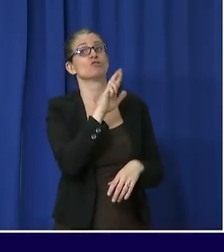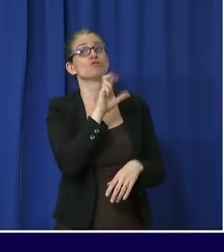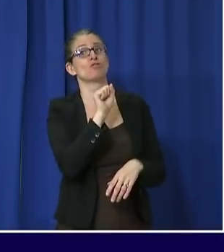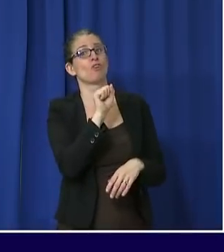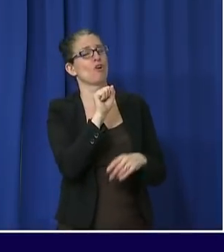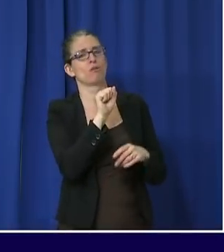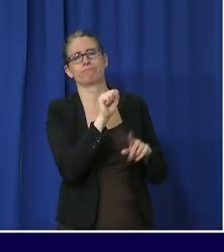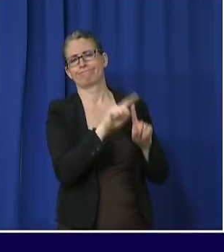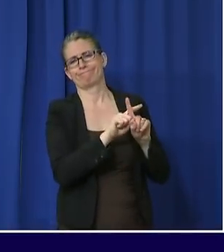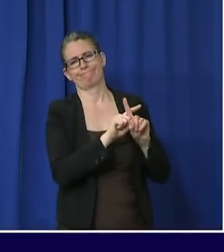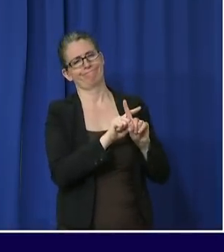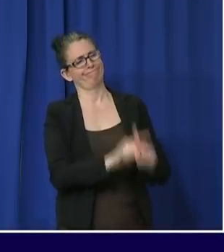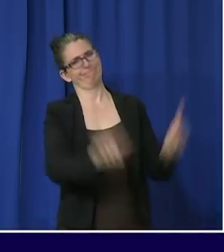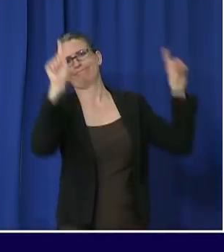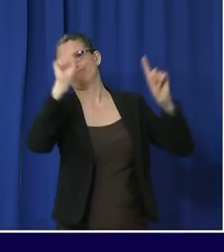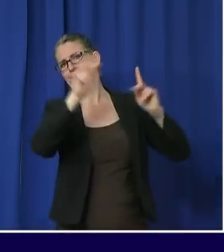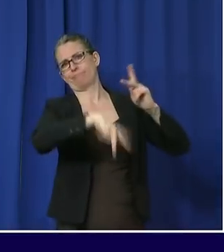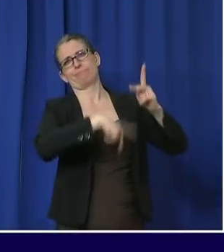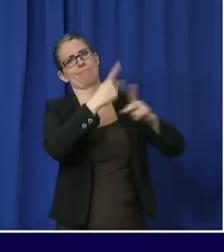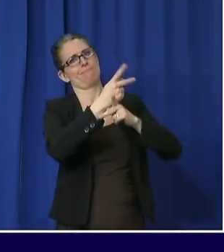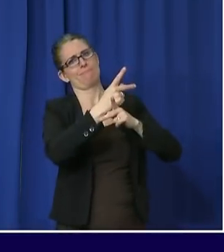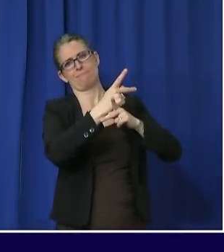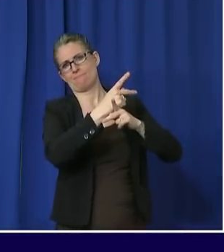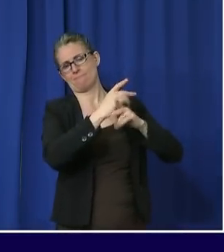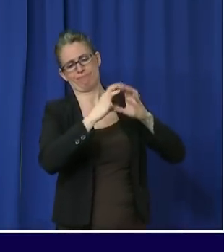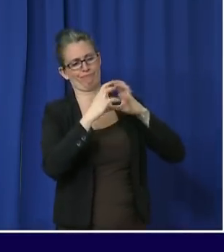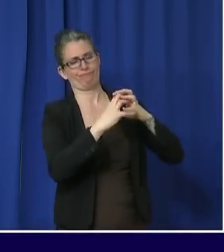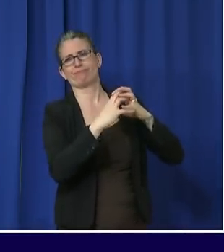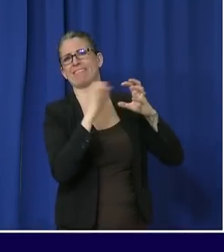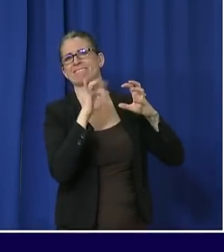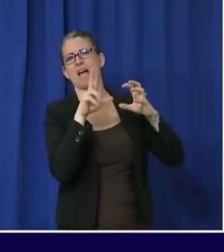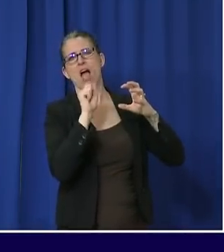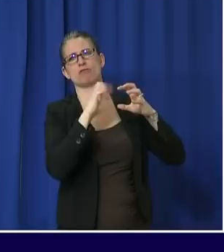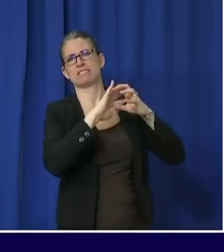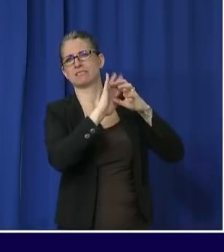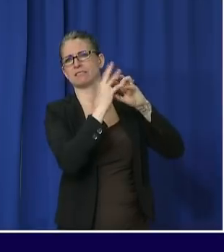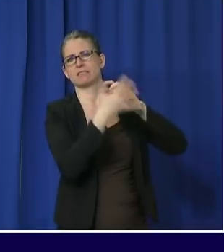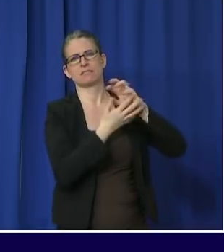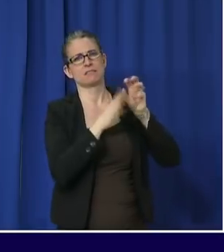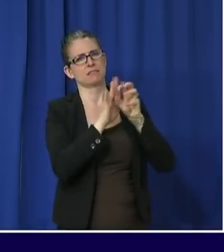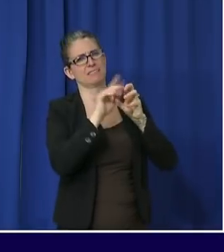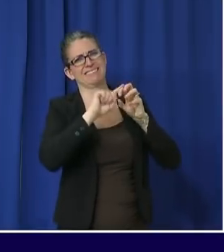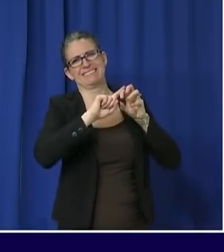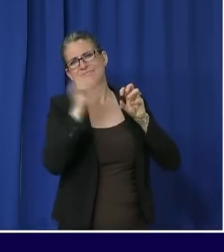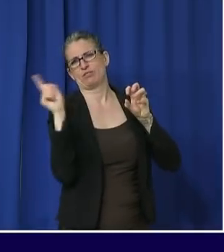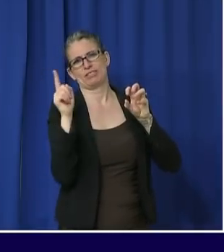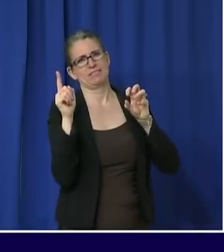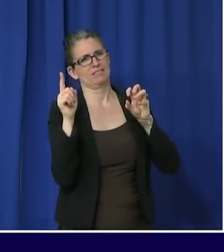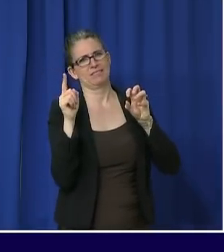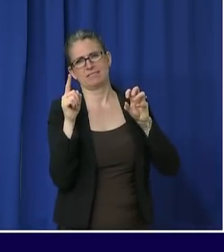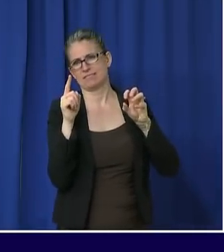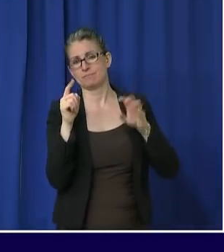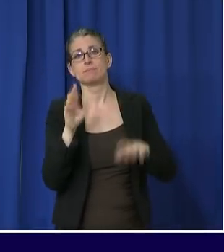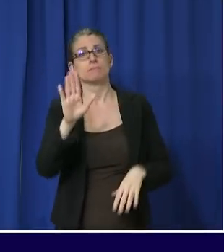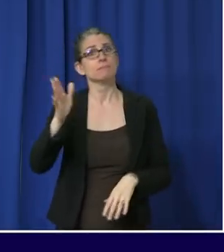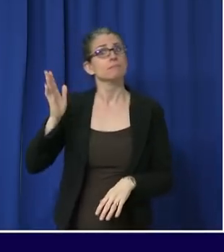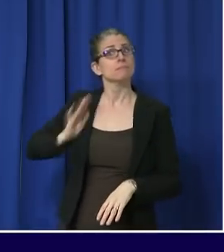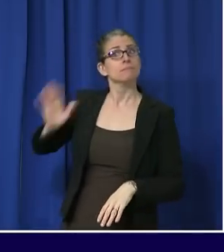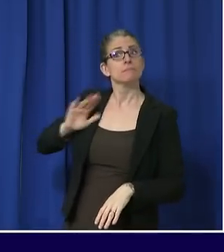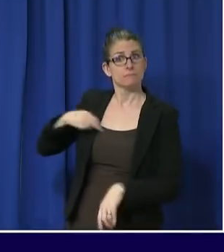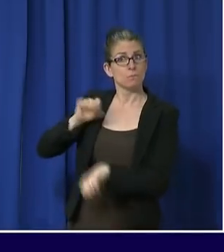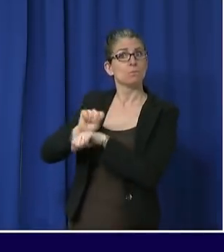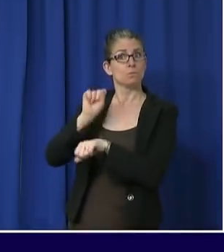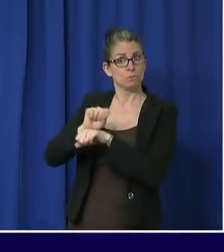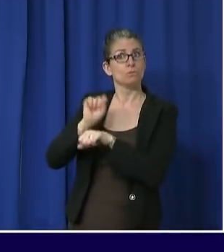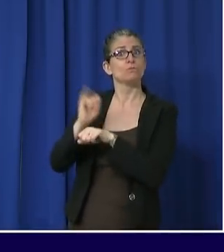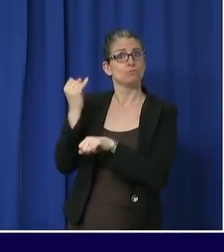from COVID-19. Earlier in my career, I worked on SARS at a time when I was living in a different part